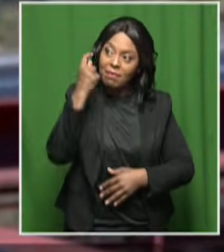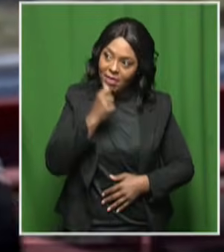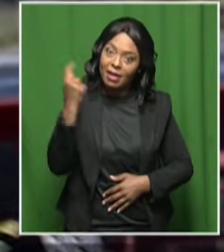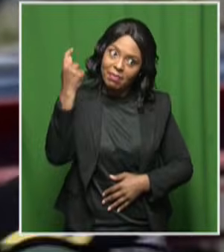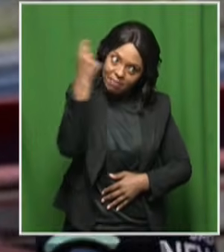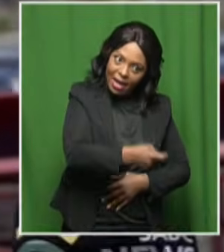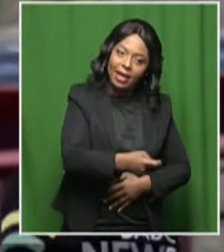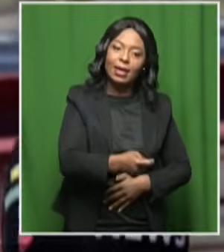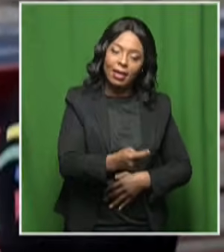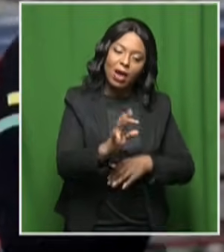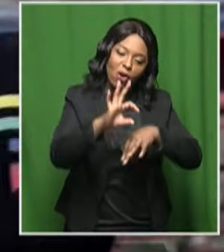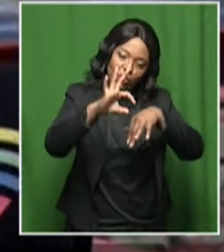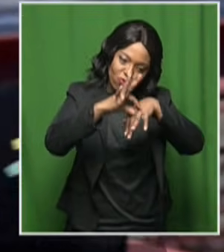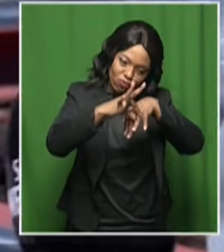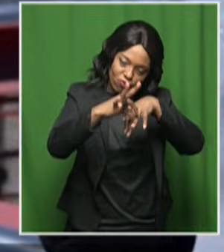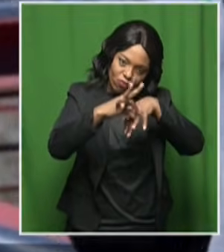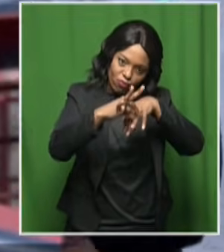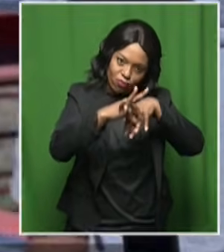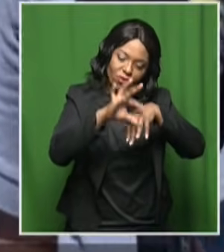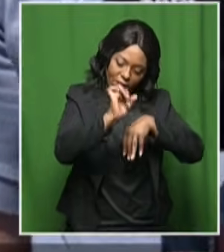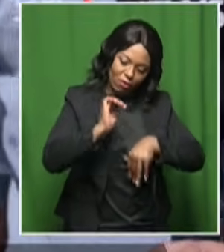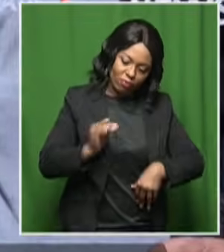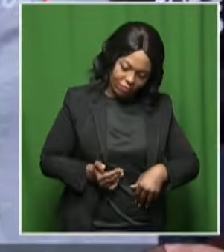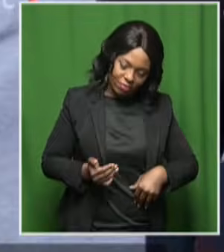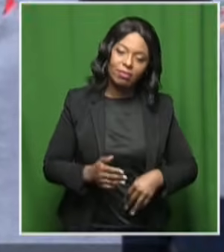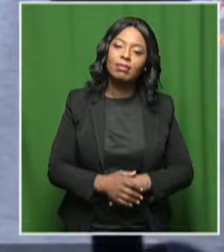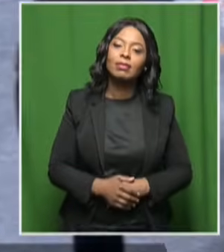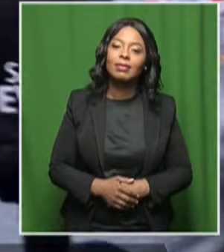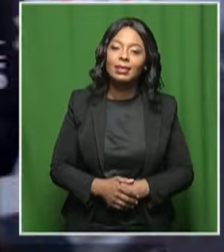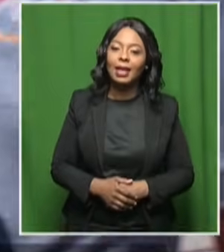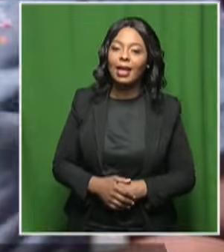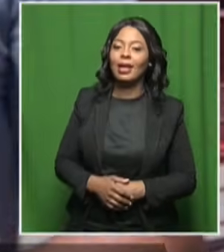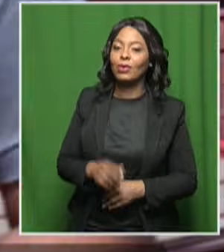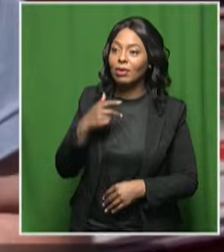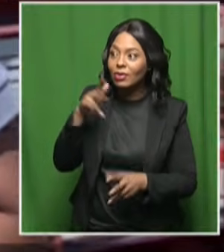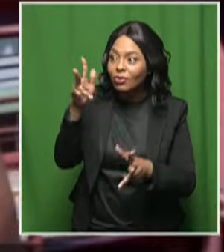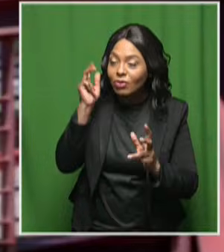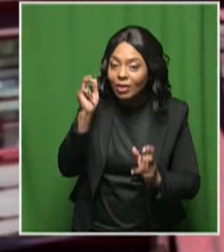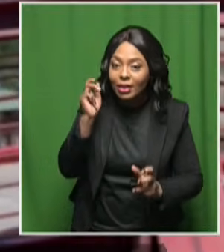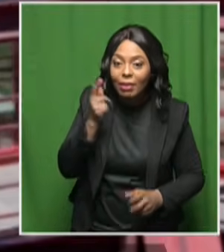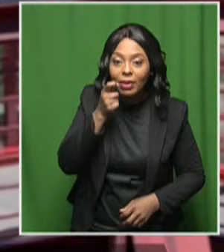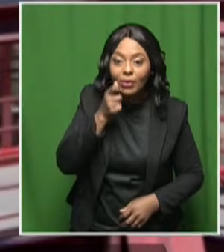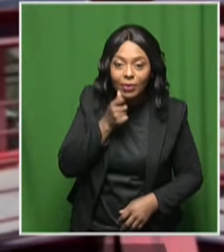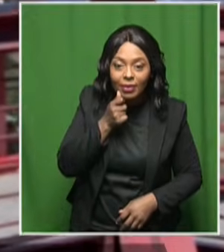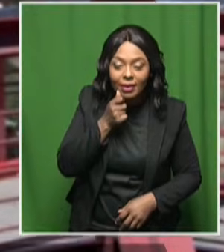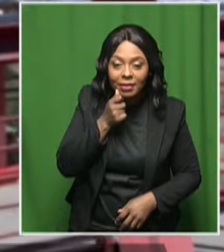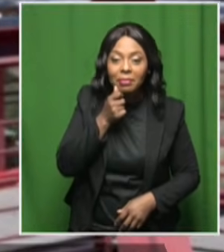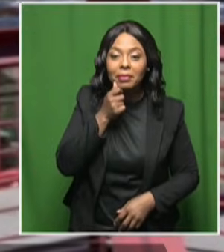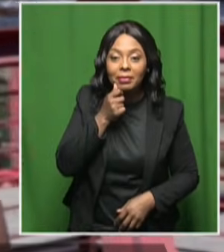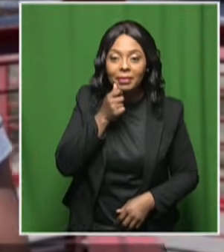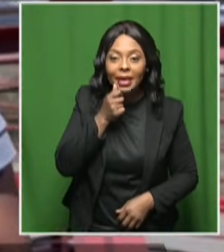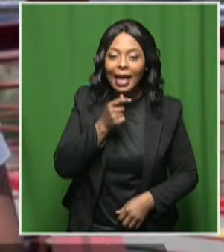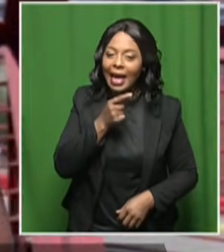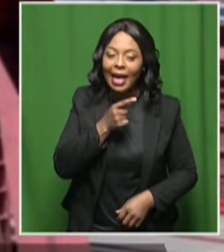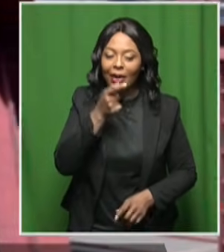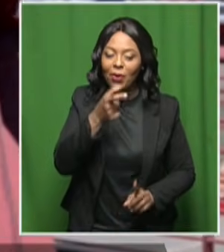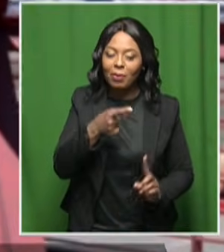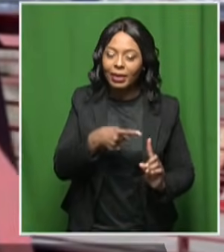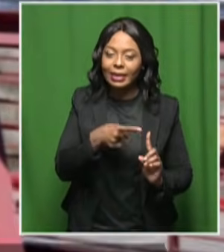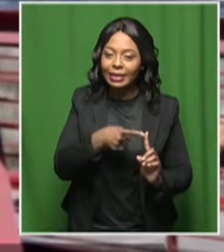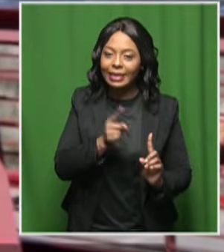pay. Thank you, David. I think a lot of guys are going to say that they don't like that last comment from